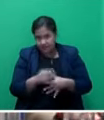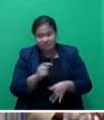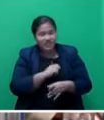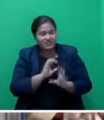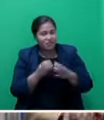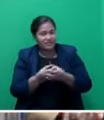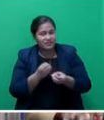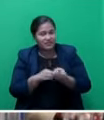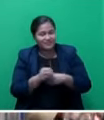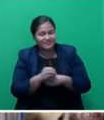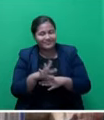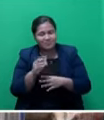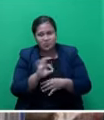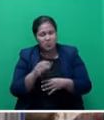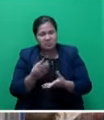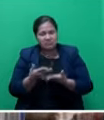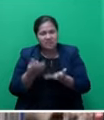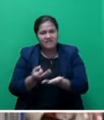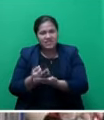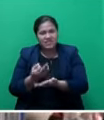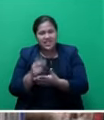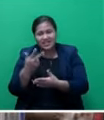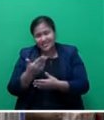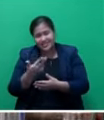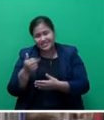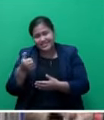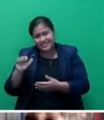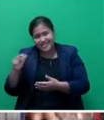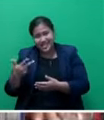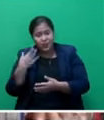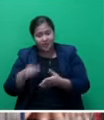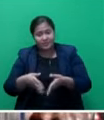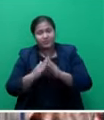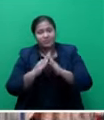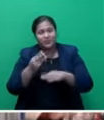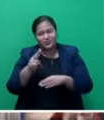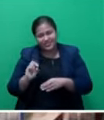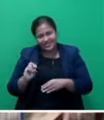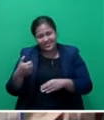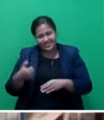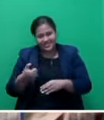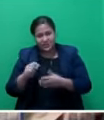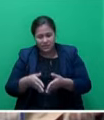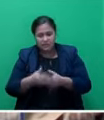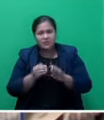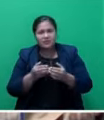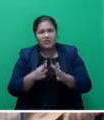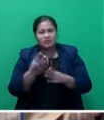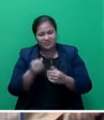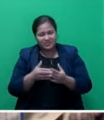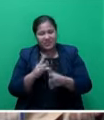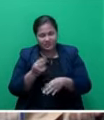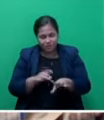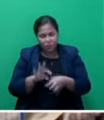from 1968 to when it was established to 2006, when it was incorporatized and started making generous profits,